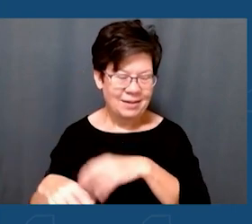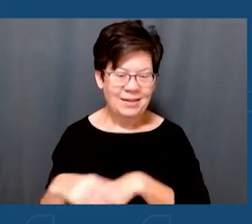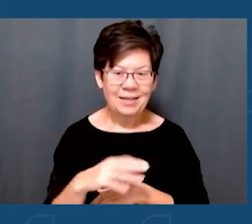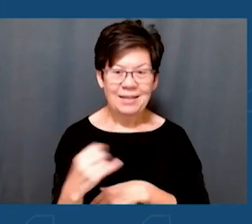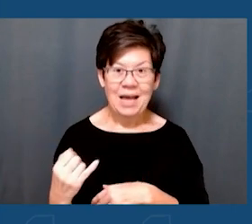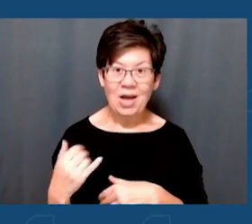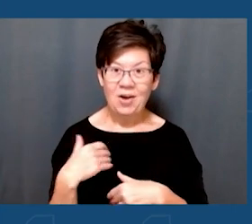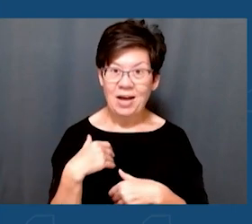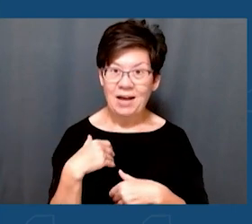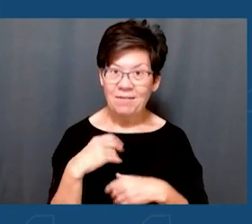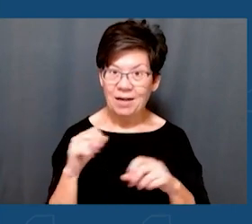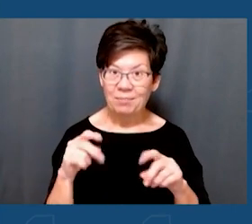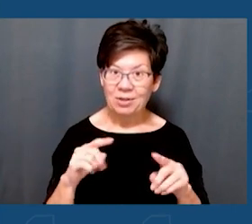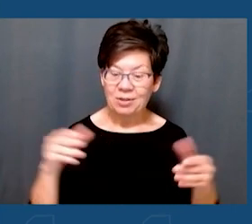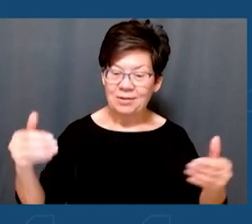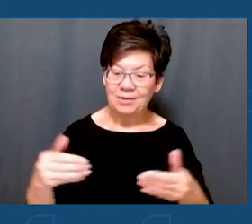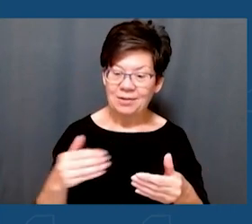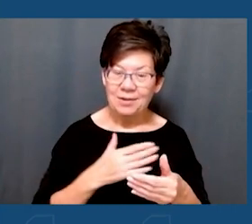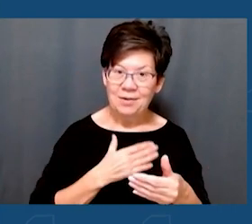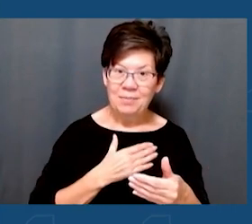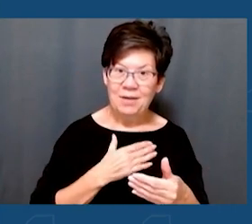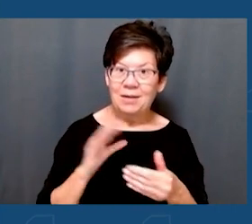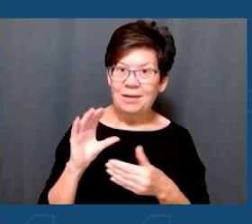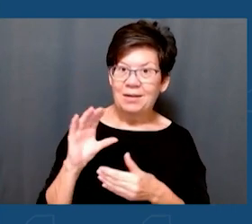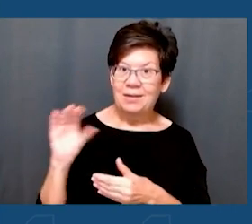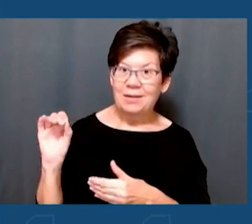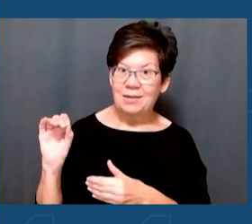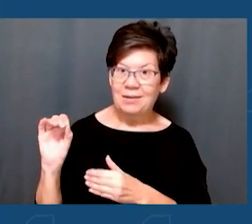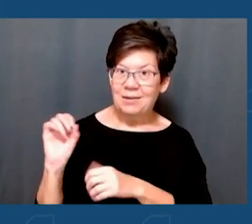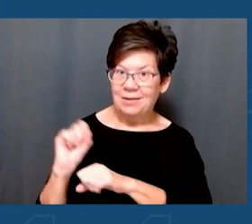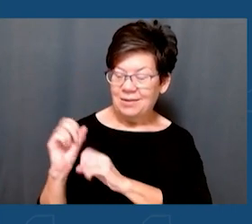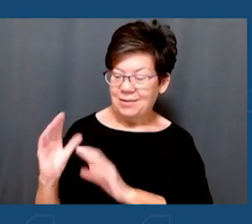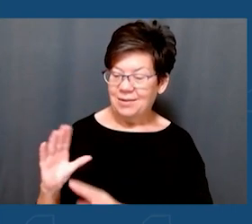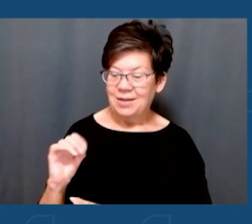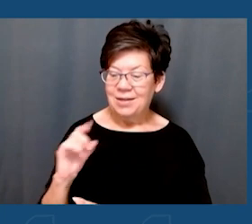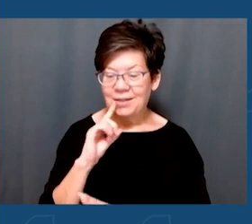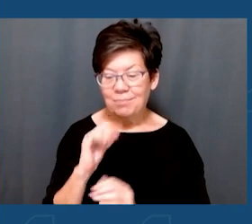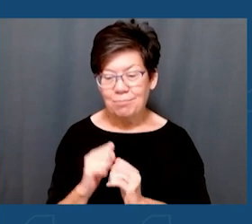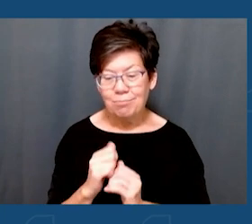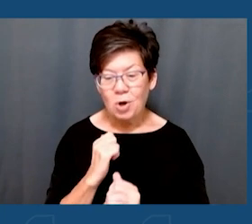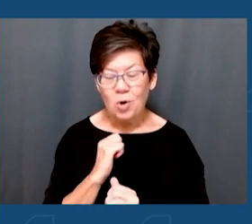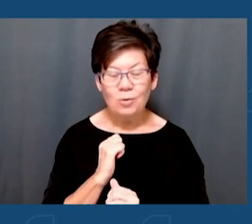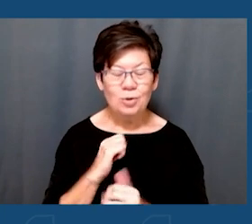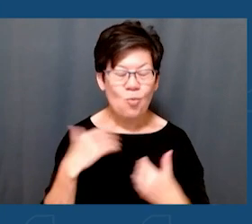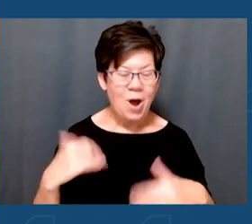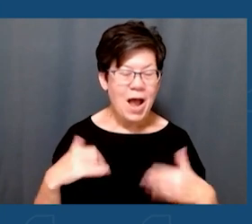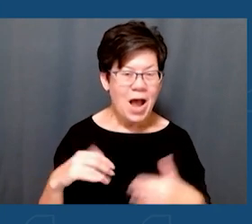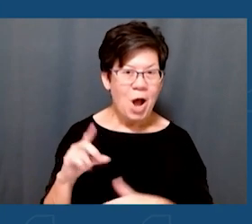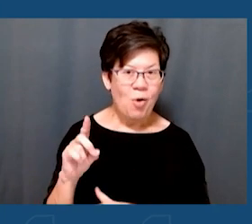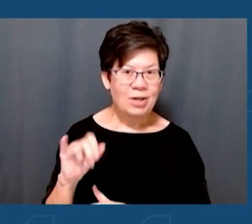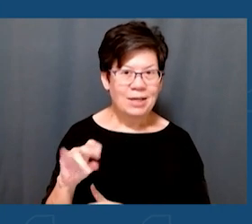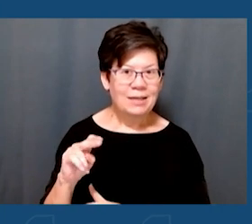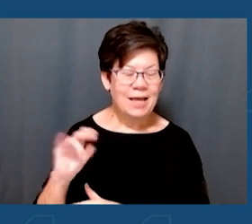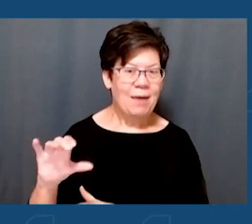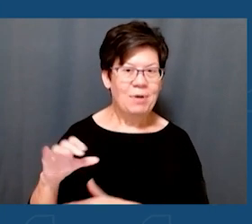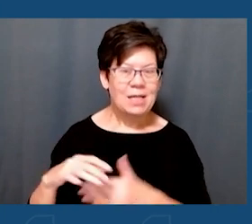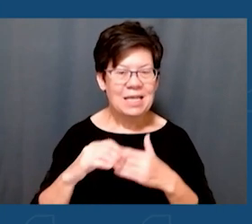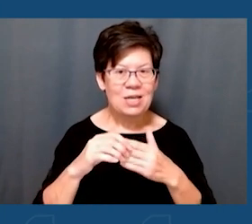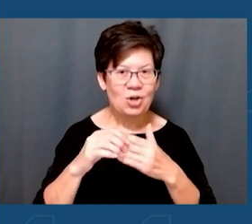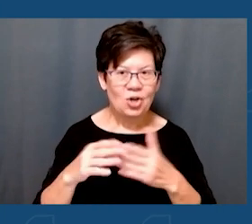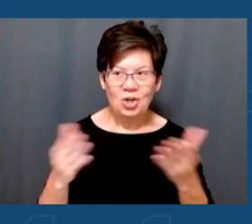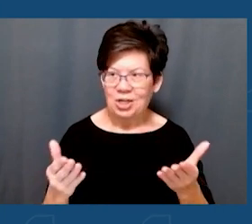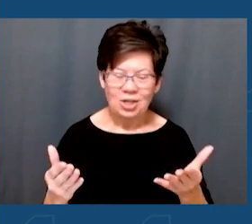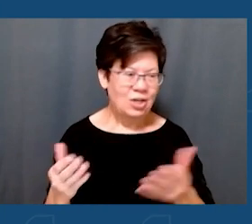introduce my colleague and one of the most dynamic leaders here in